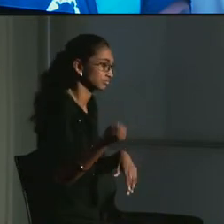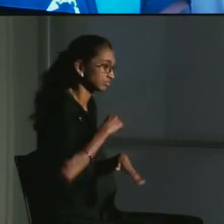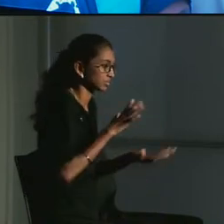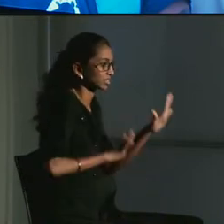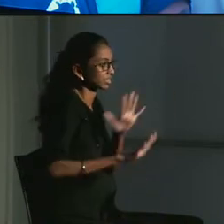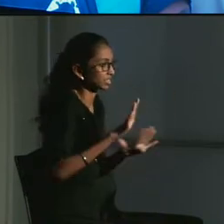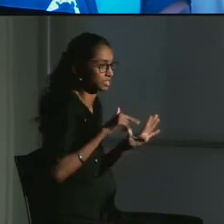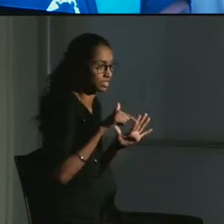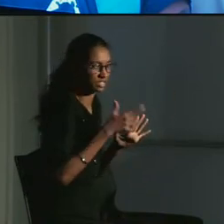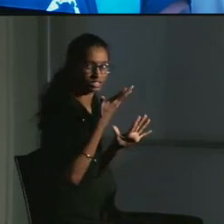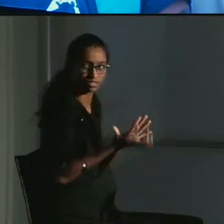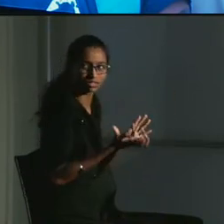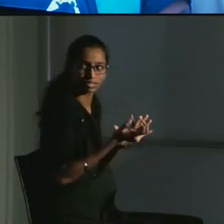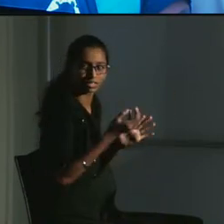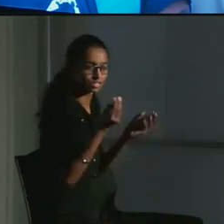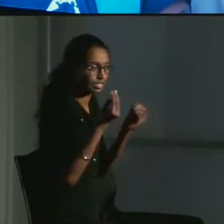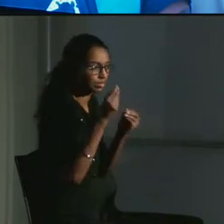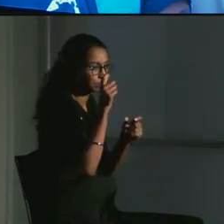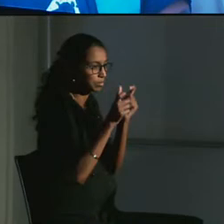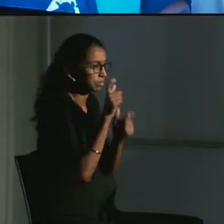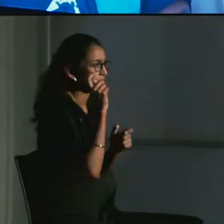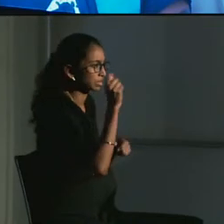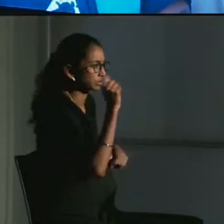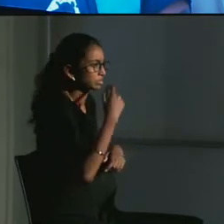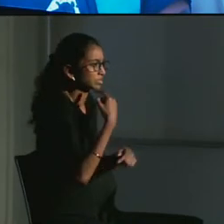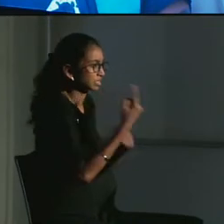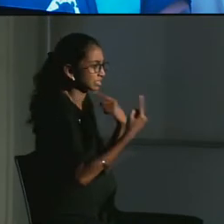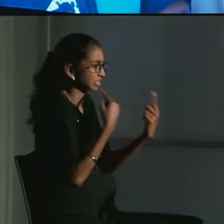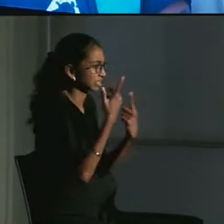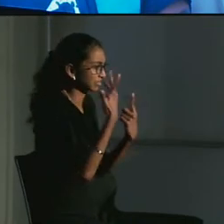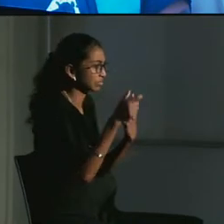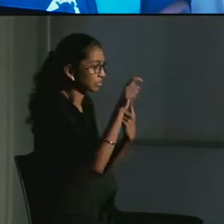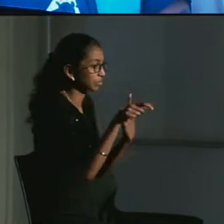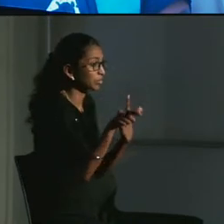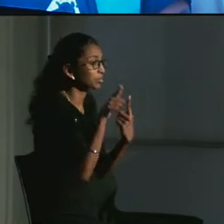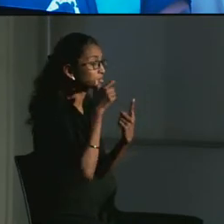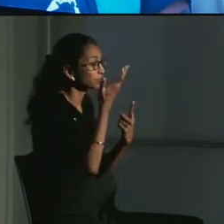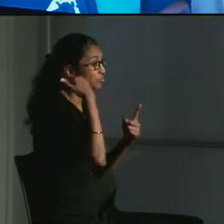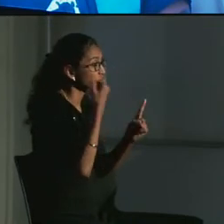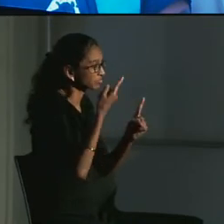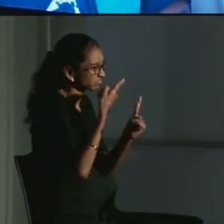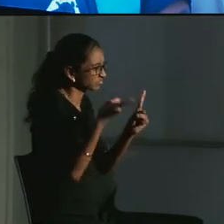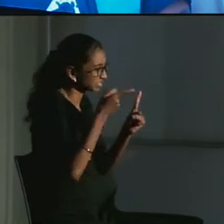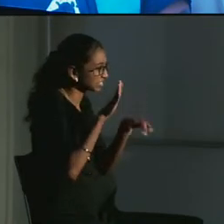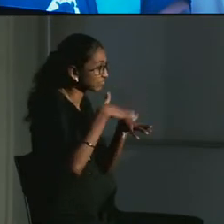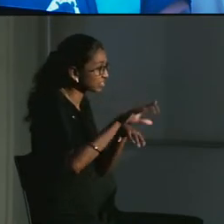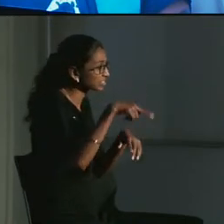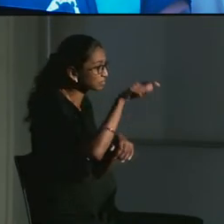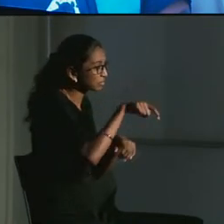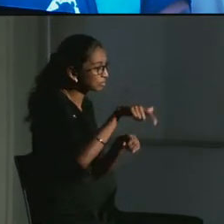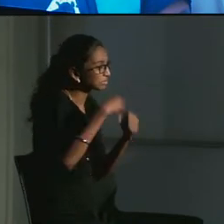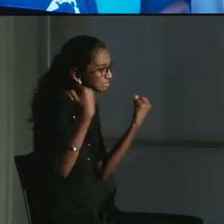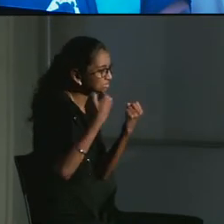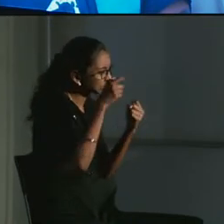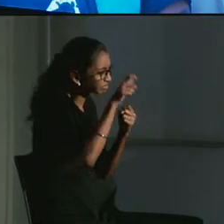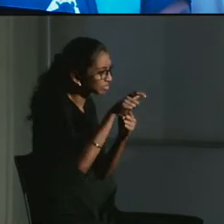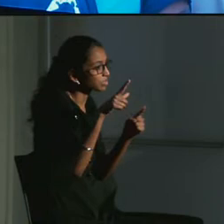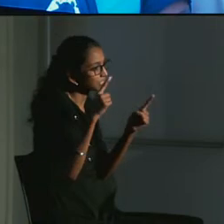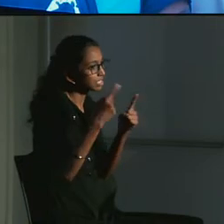had and bore testimonials from survivors of violence, which include so many of us.